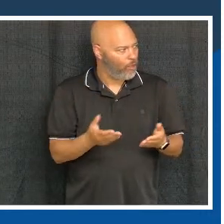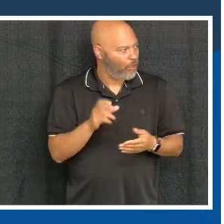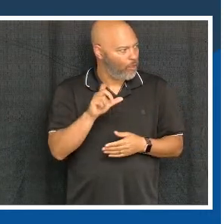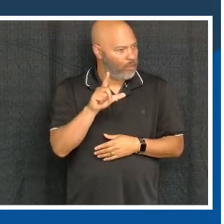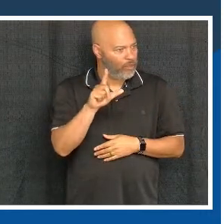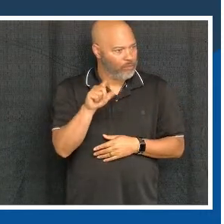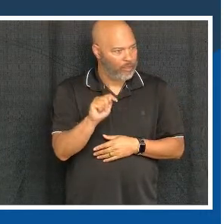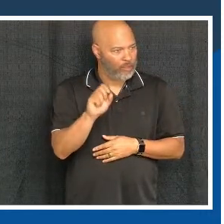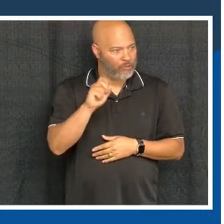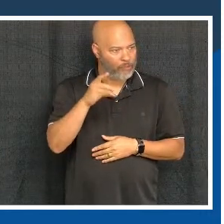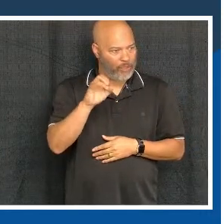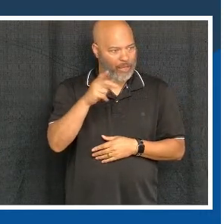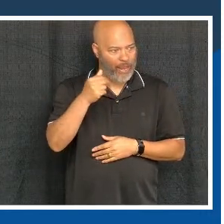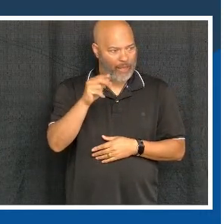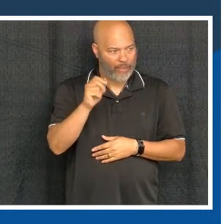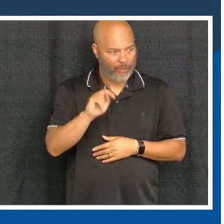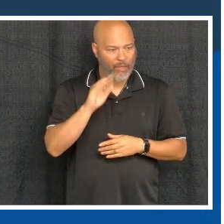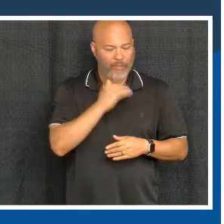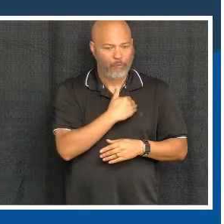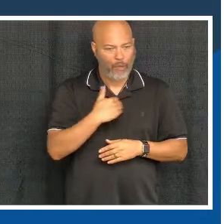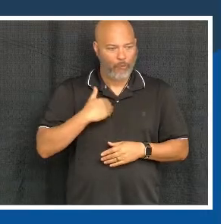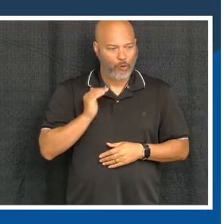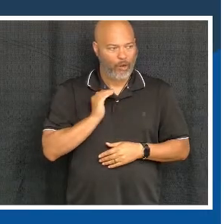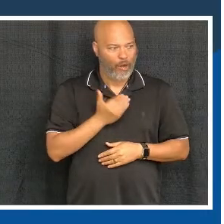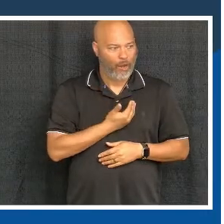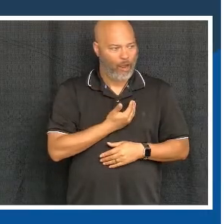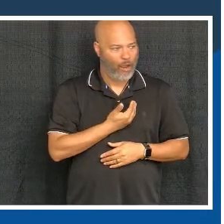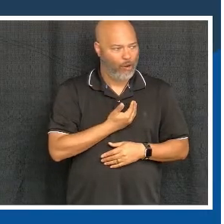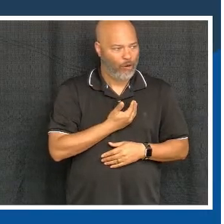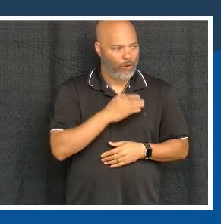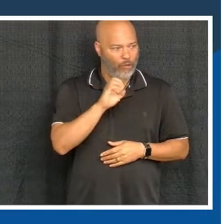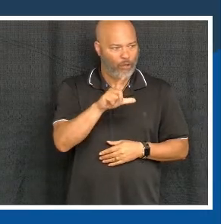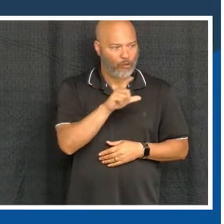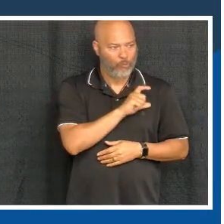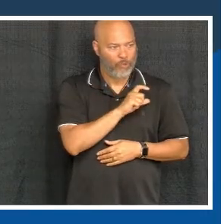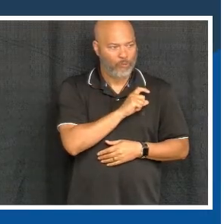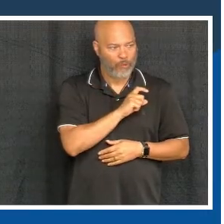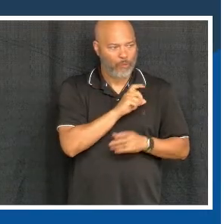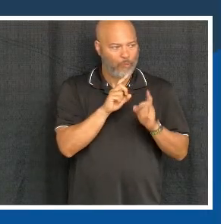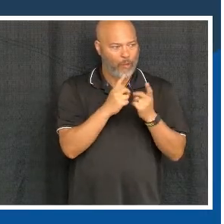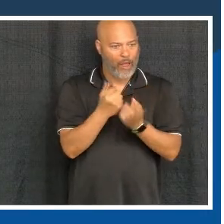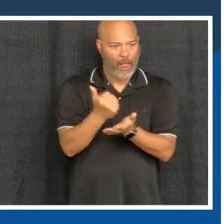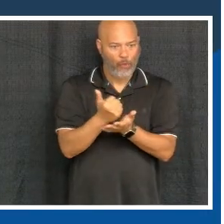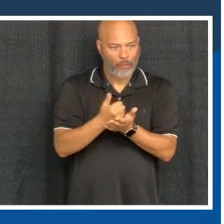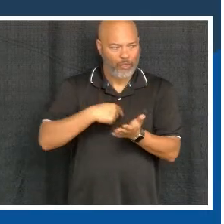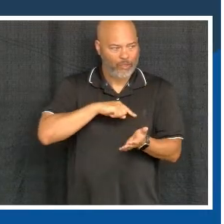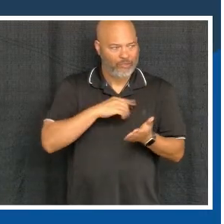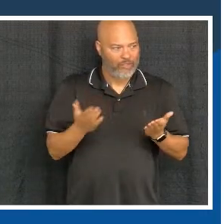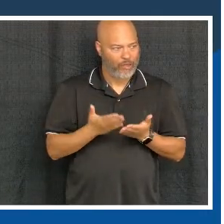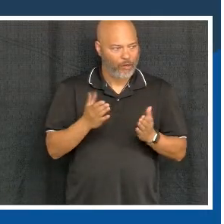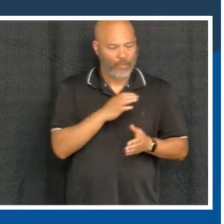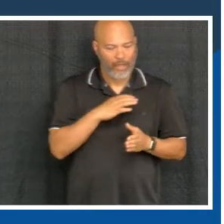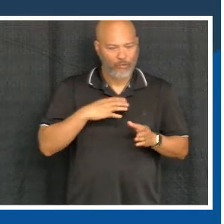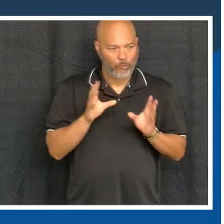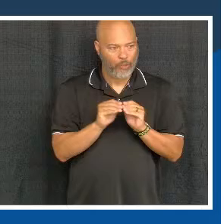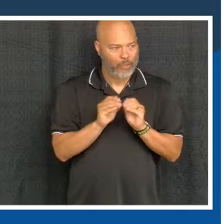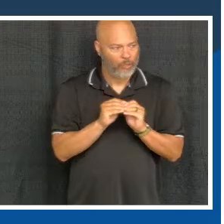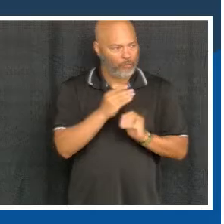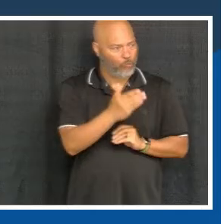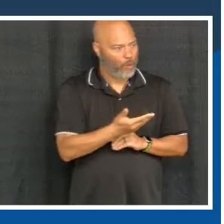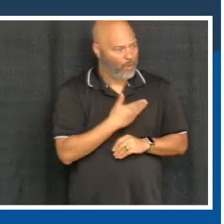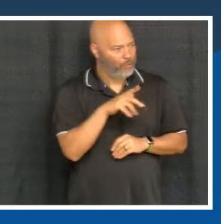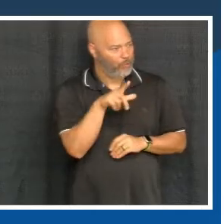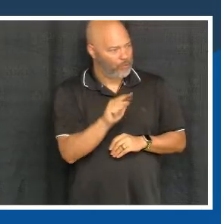who is joining us as a member of the Clarksville Police Department and helping us here in our council meetings. Welcome,